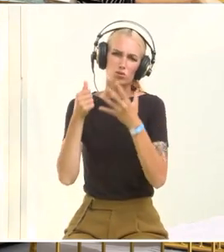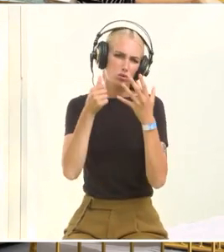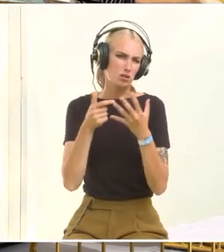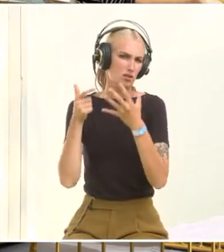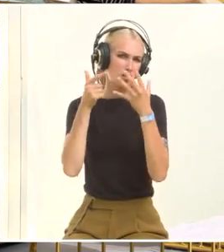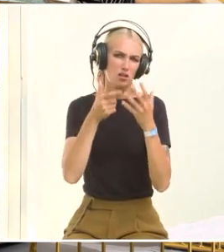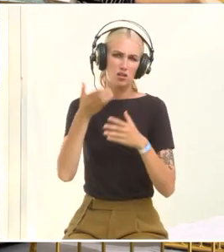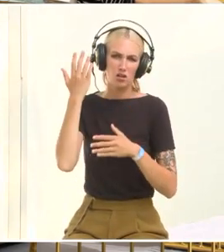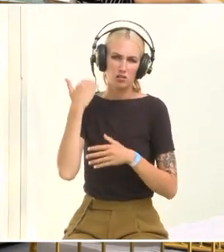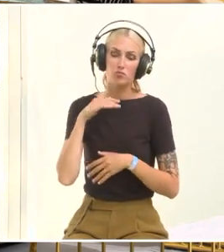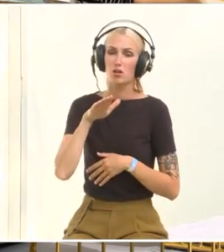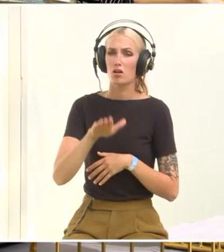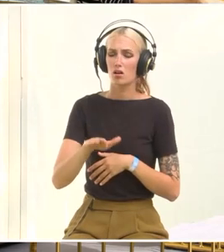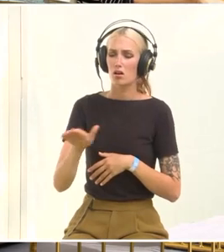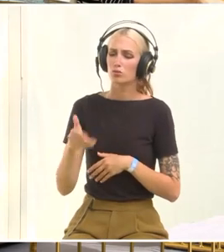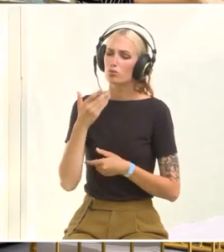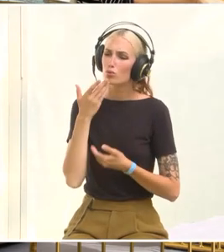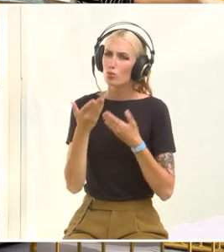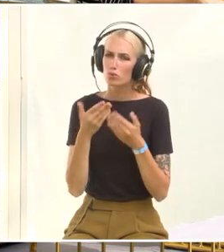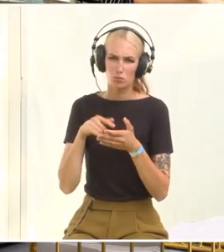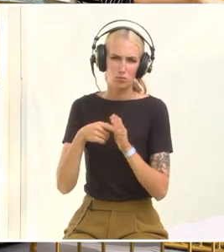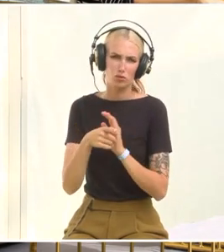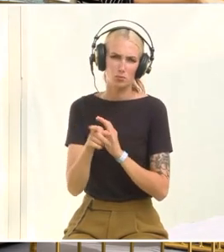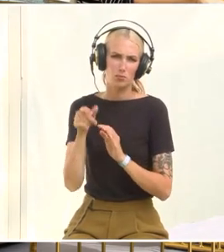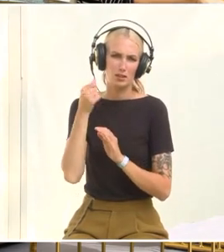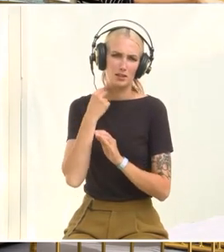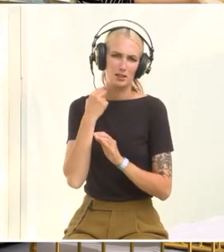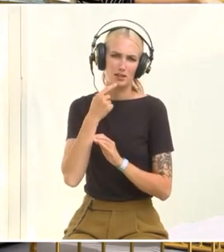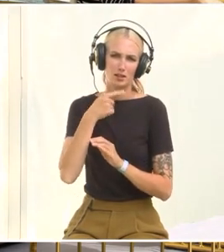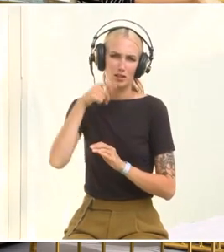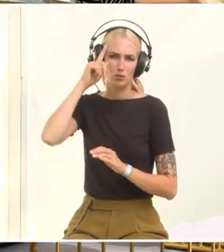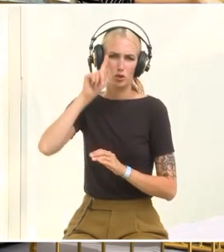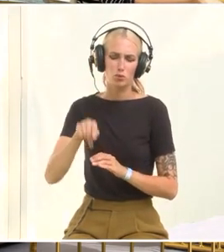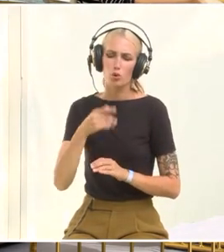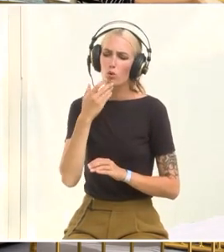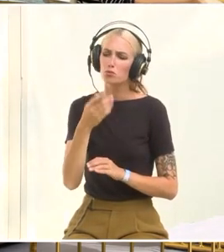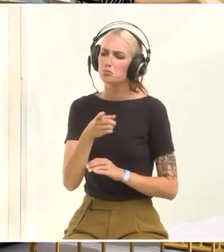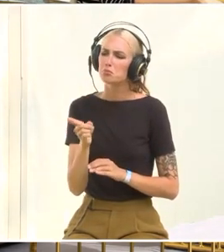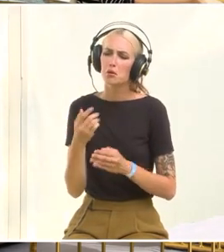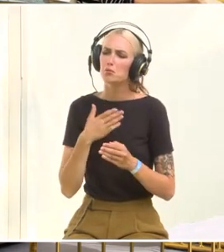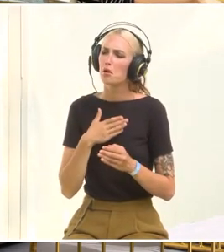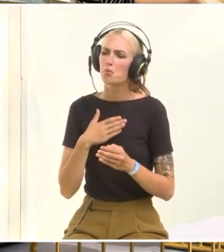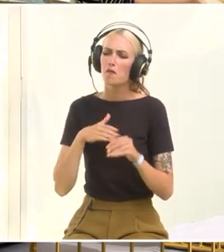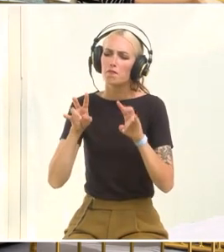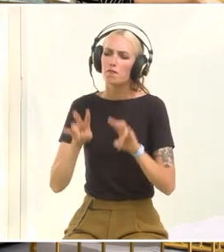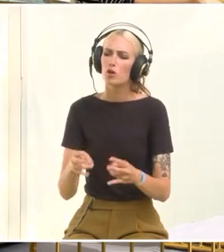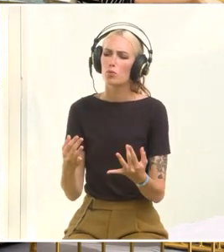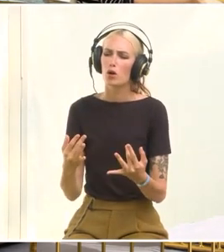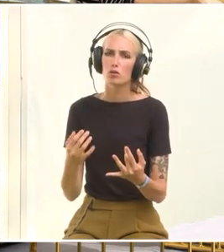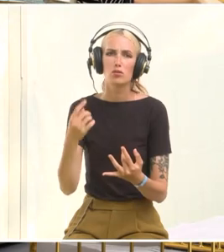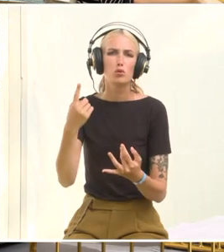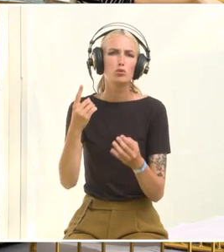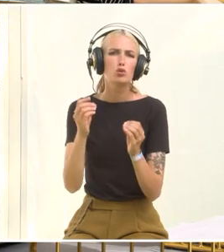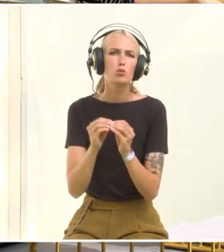also the kids, because they all speak the English there, that who wants to stay here? And there was in the end one hand coming